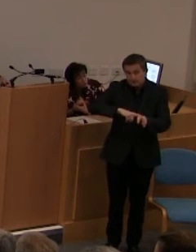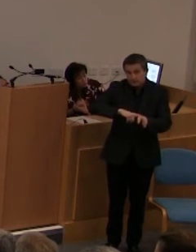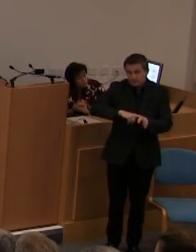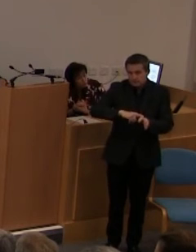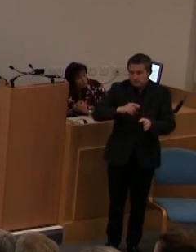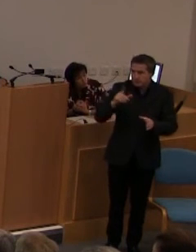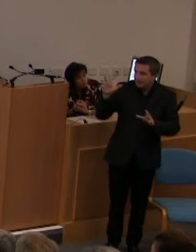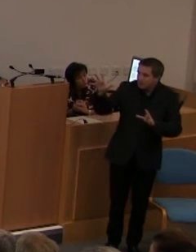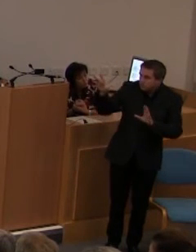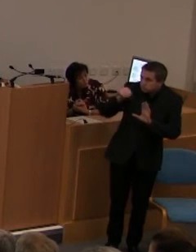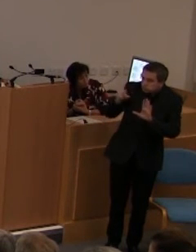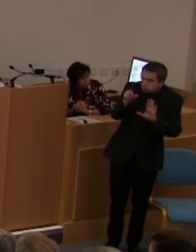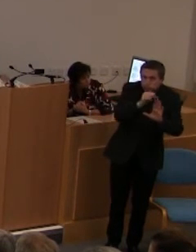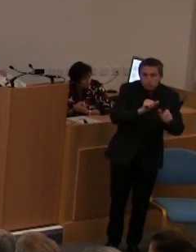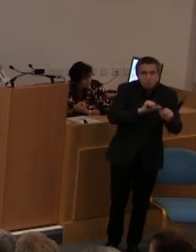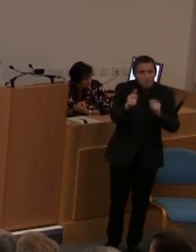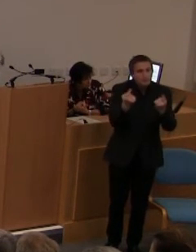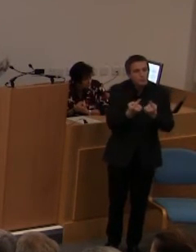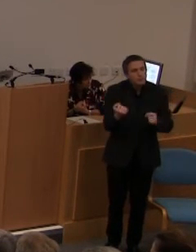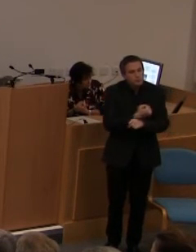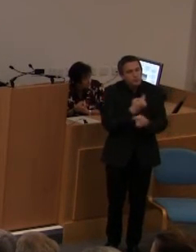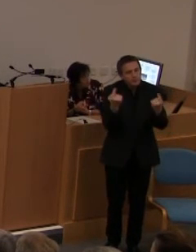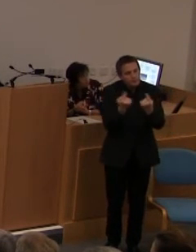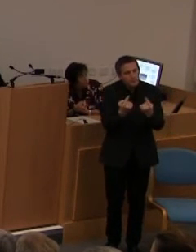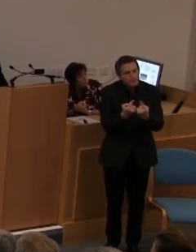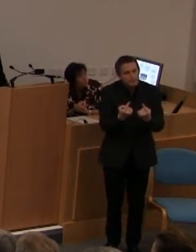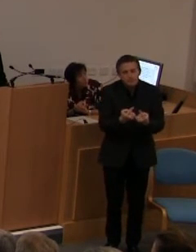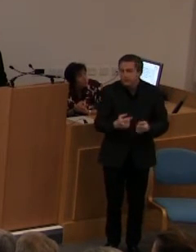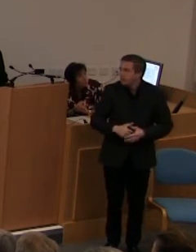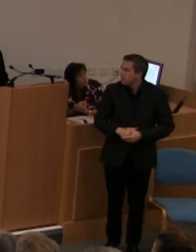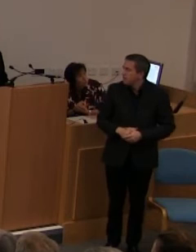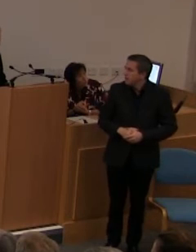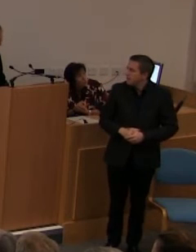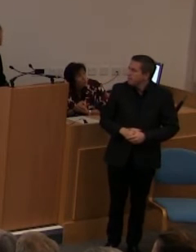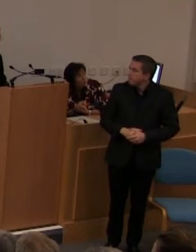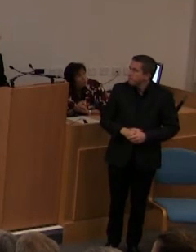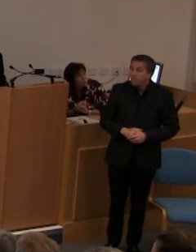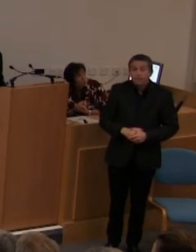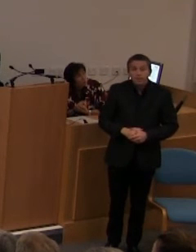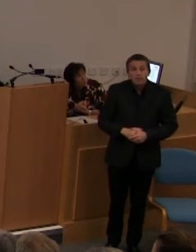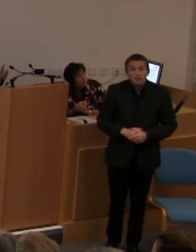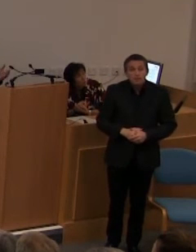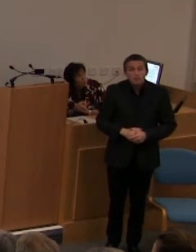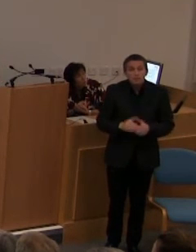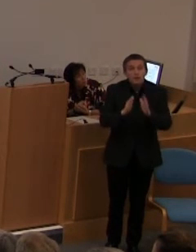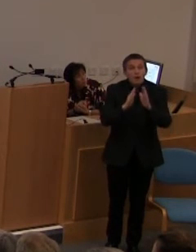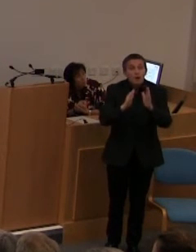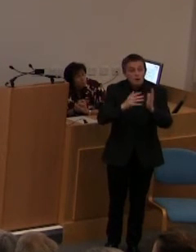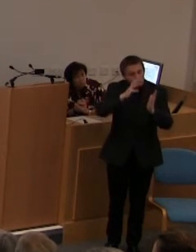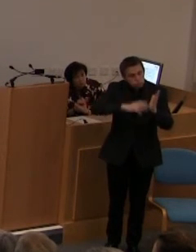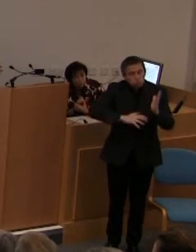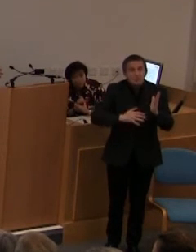best ways of doing things that we can pick up worldwide. There's 10 key